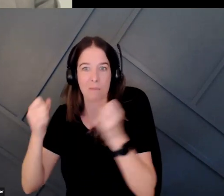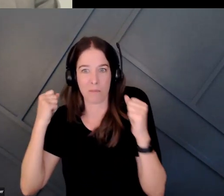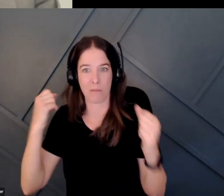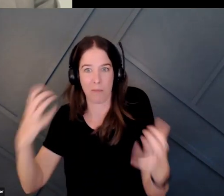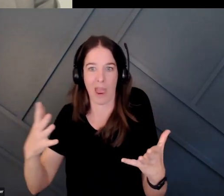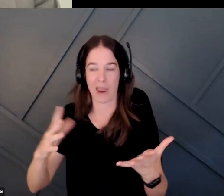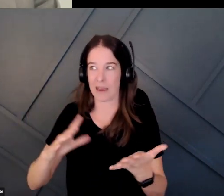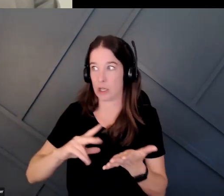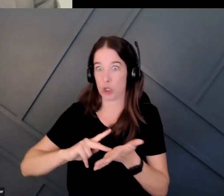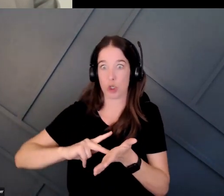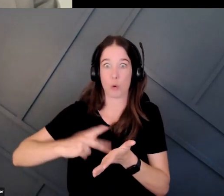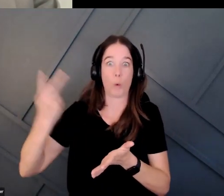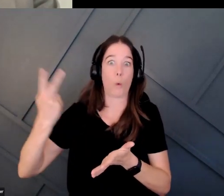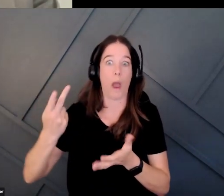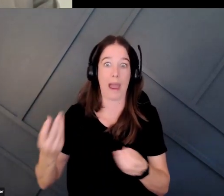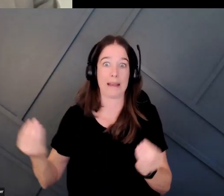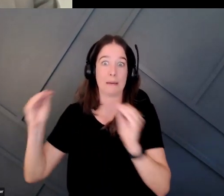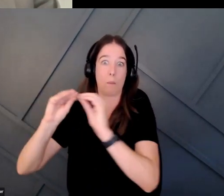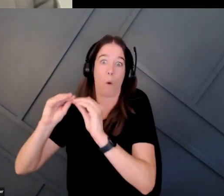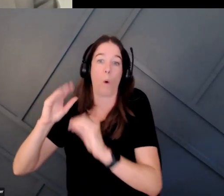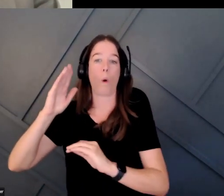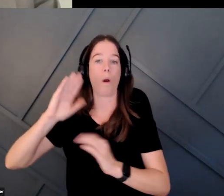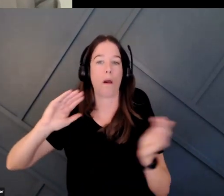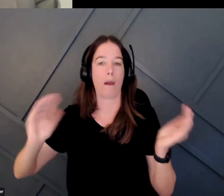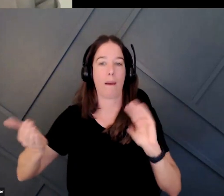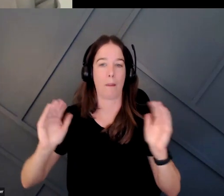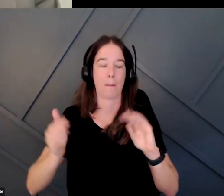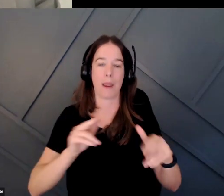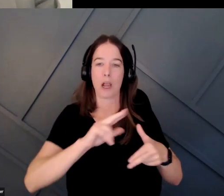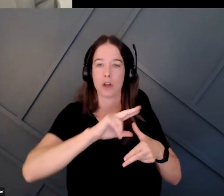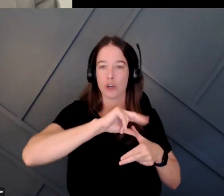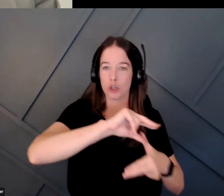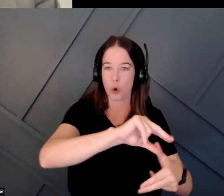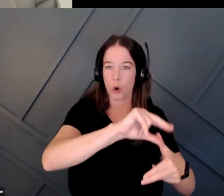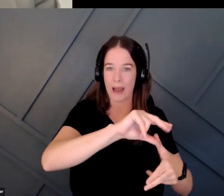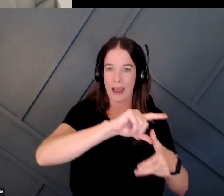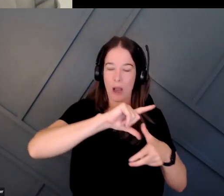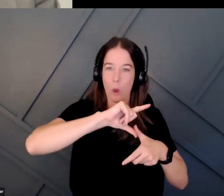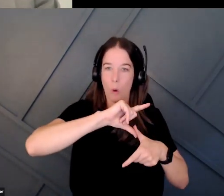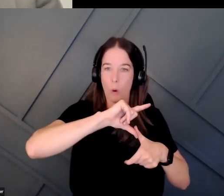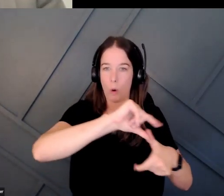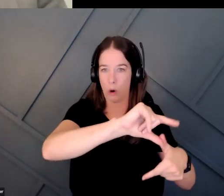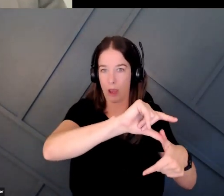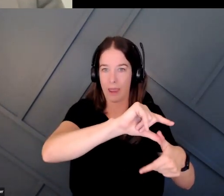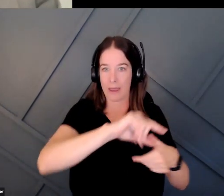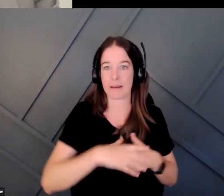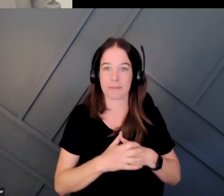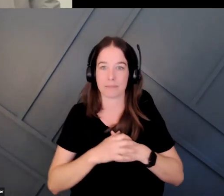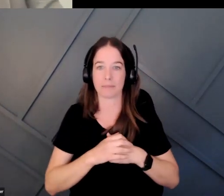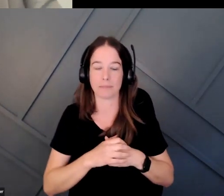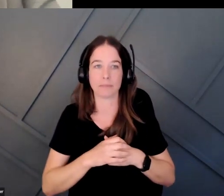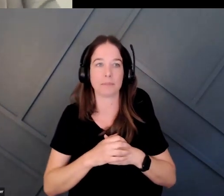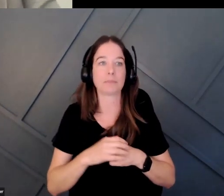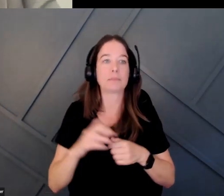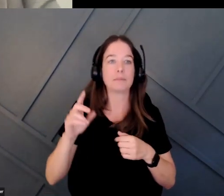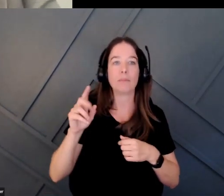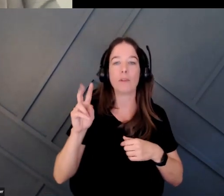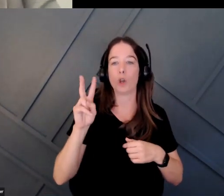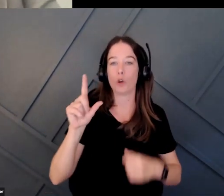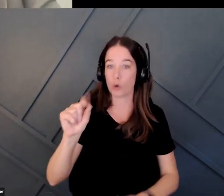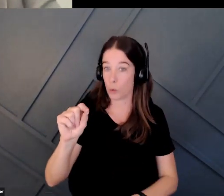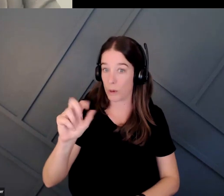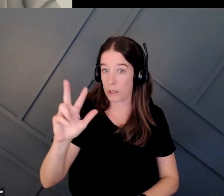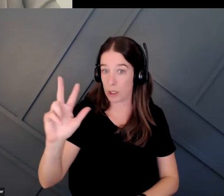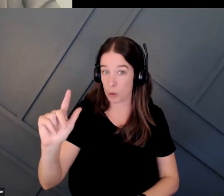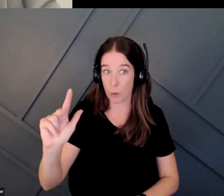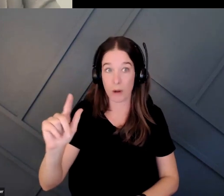people a year as tornadoes and hurricanes combined. In 2023, 1,168 people died of